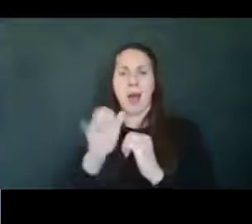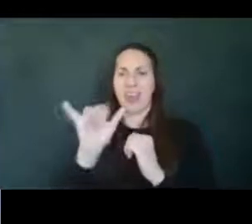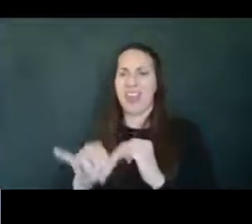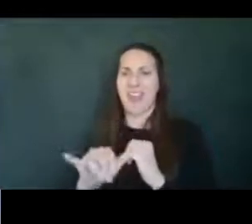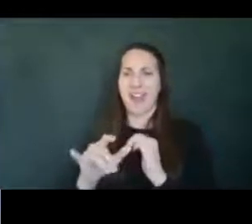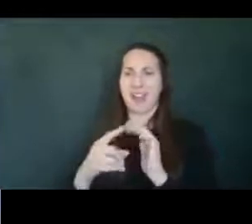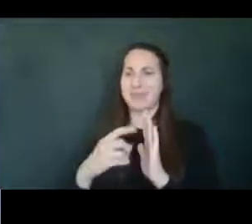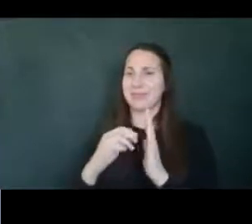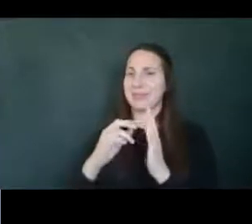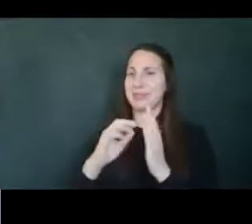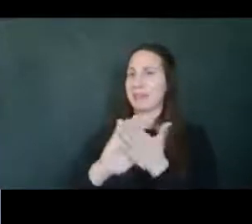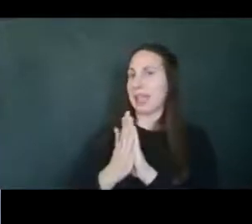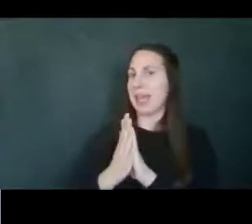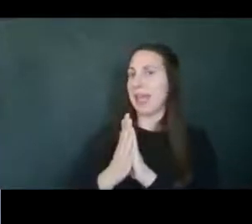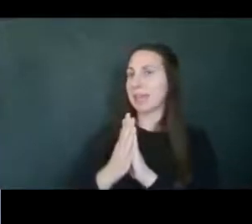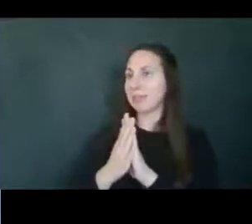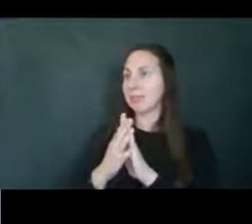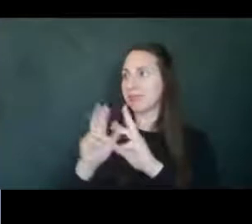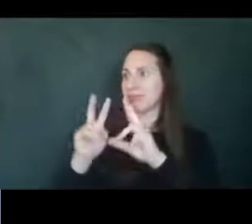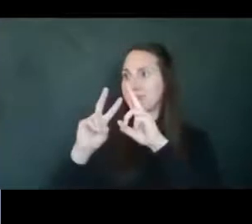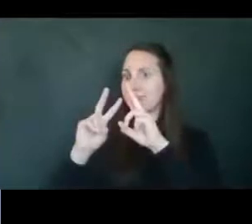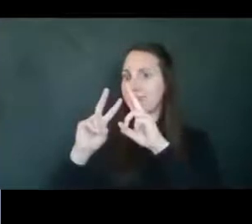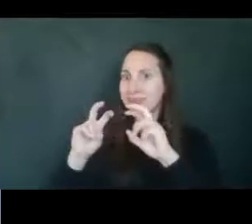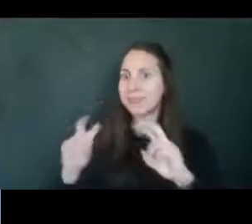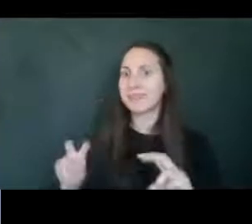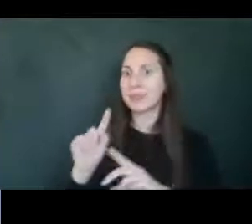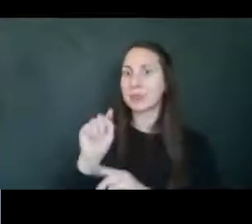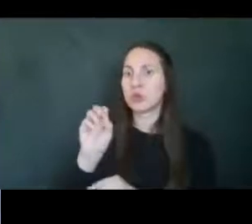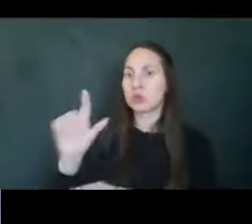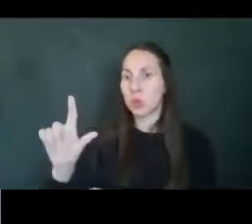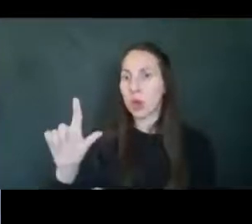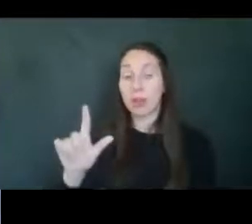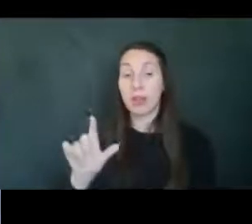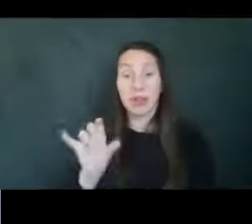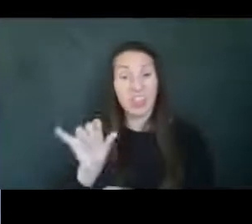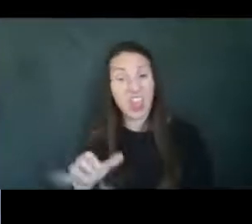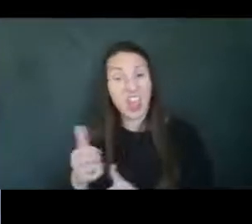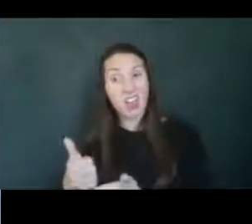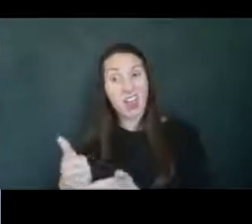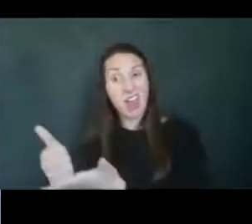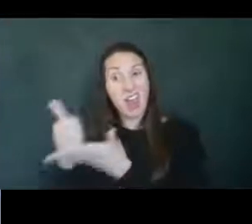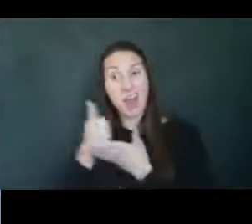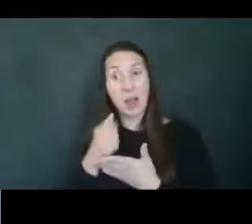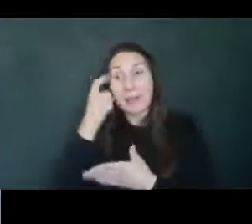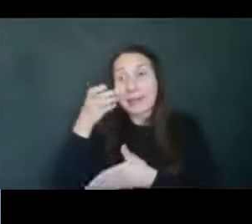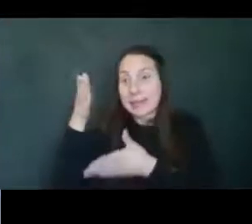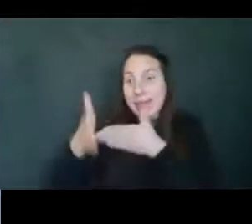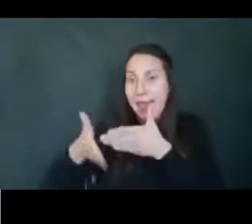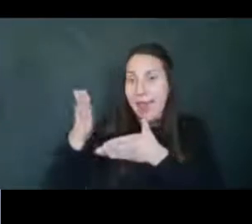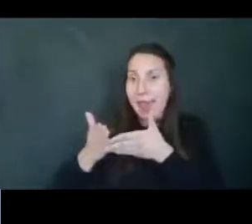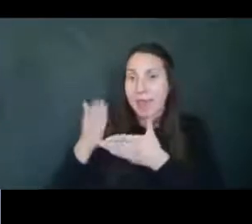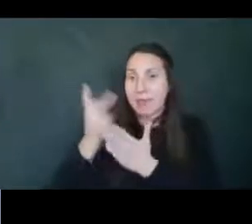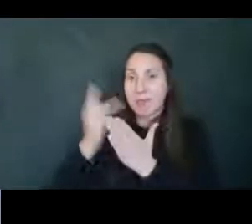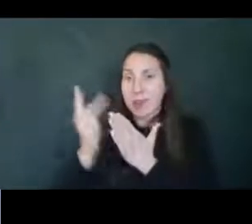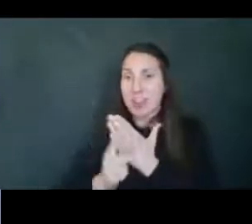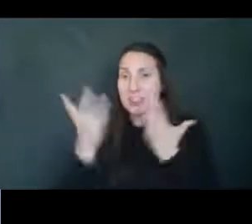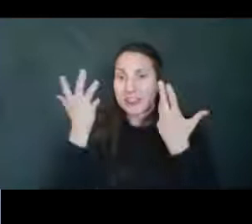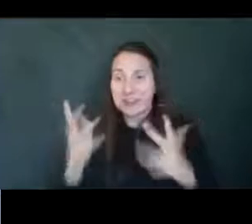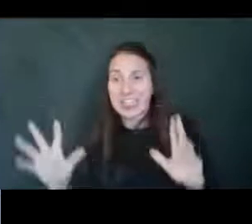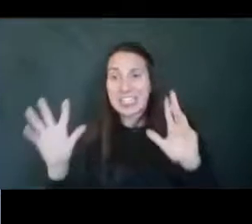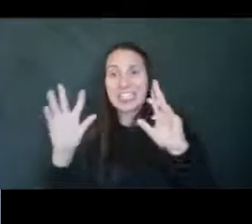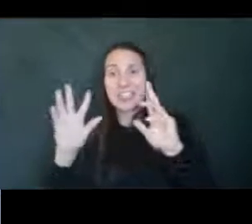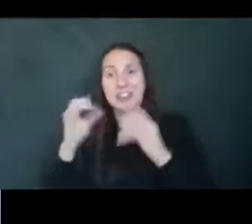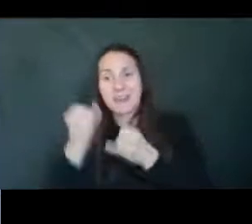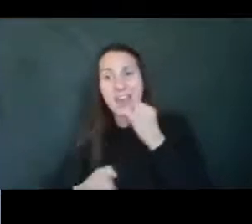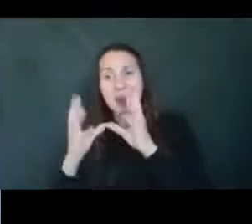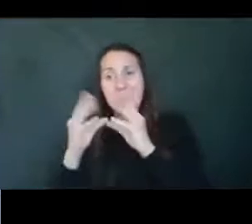really helpful at the end, because at the end of the projects, at our final meeting, when we went back and did the SWAB analysis